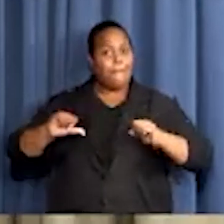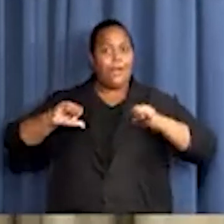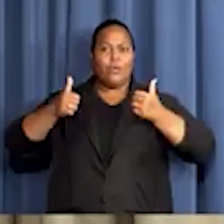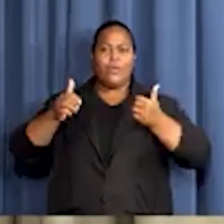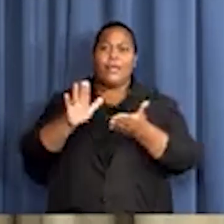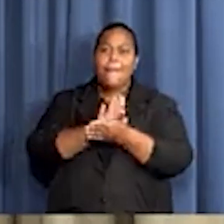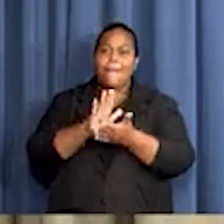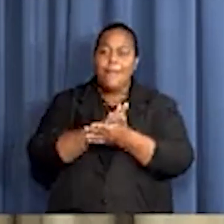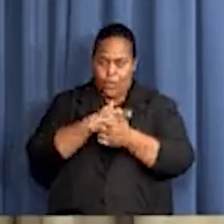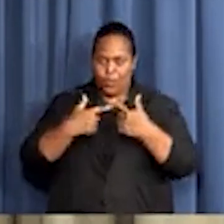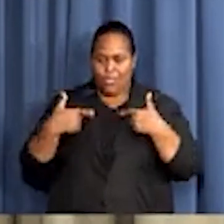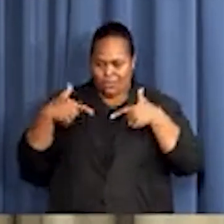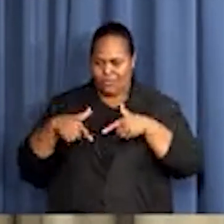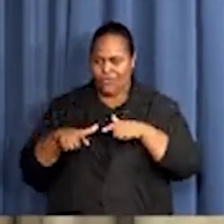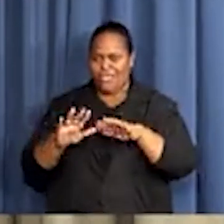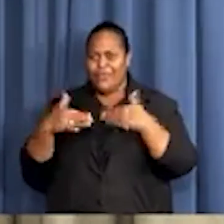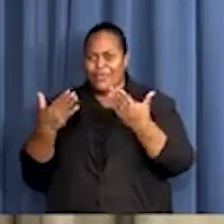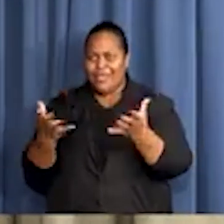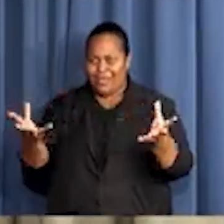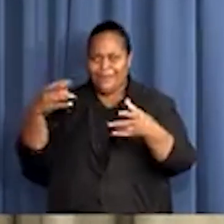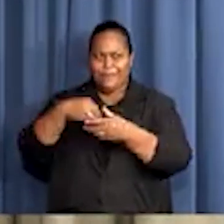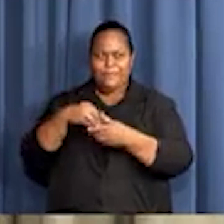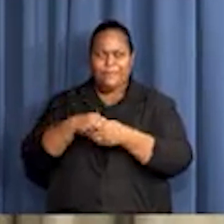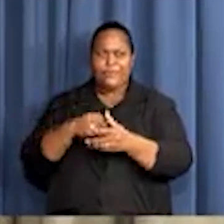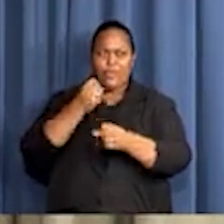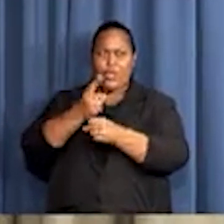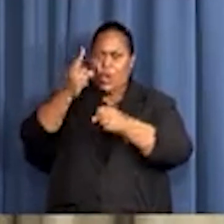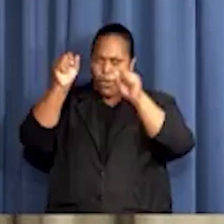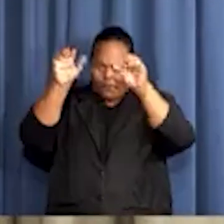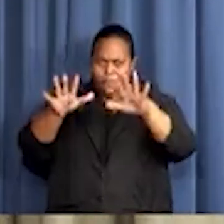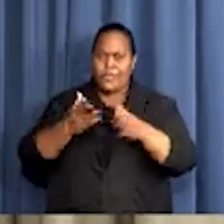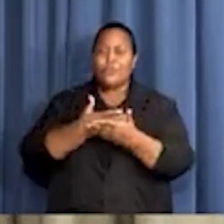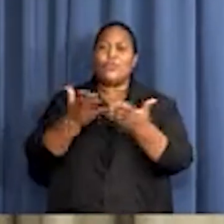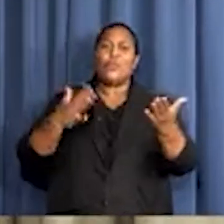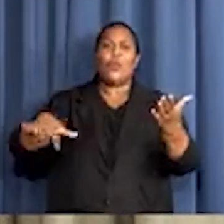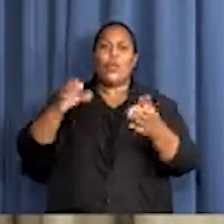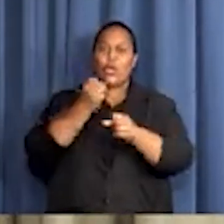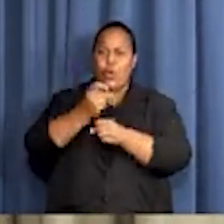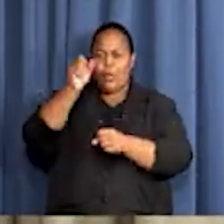that we are on this journey together. God bless you all. God bless Fiji.